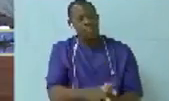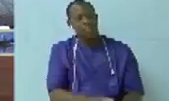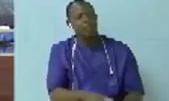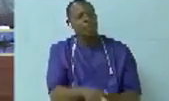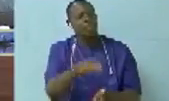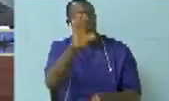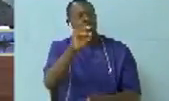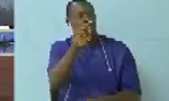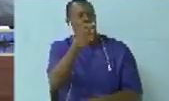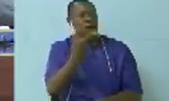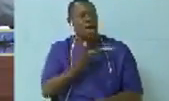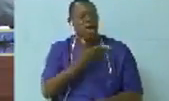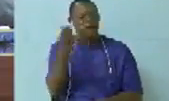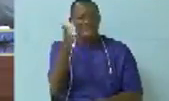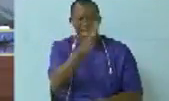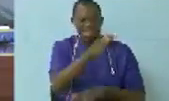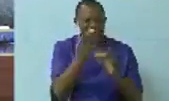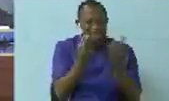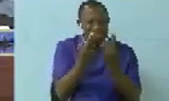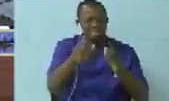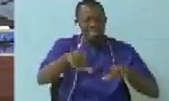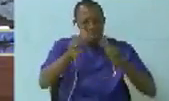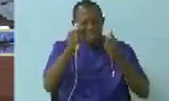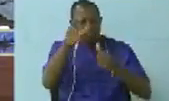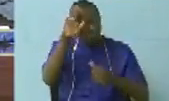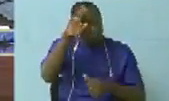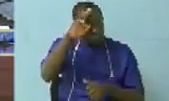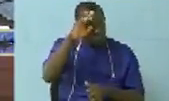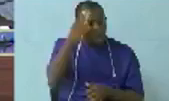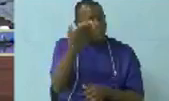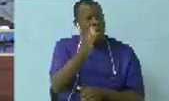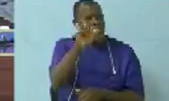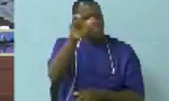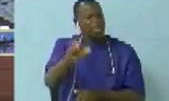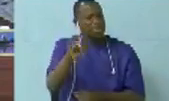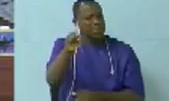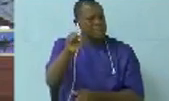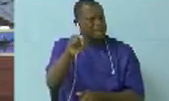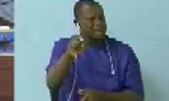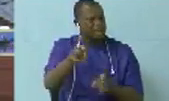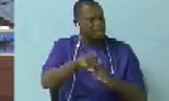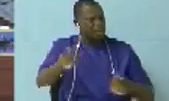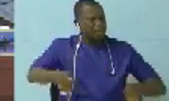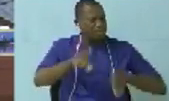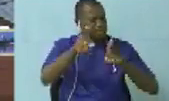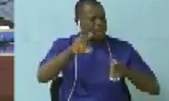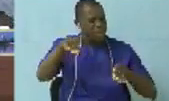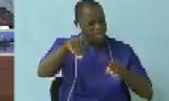did you have any suspicions that he may have been involved?